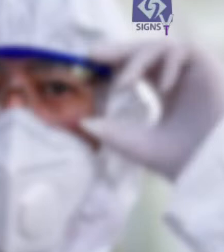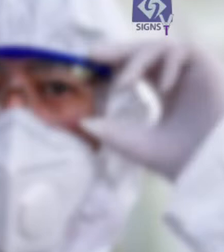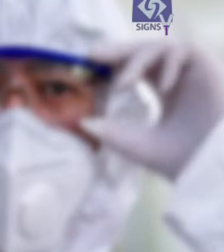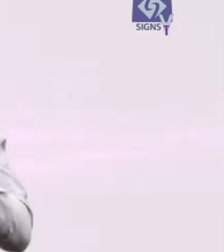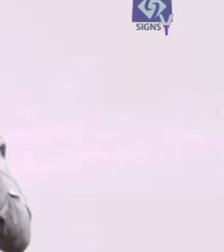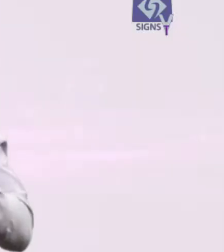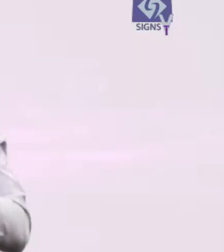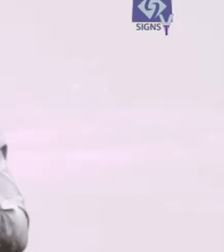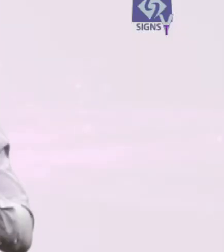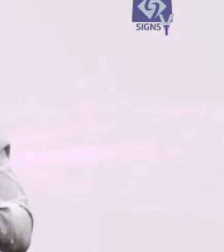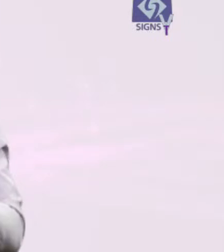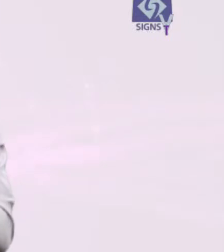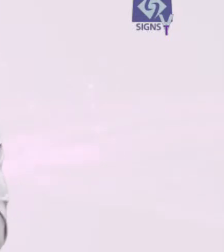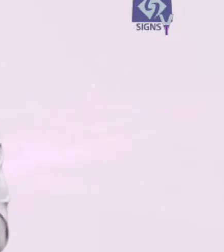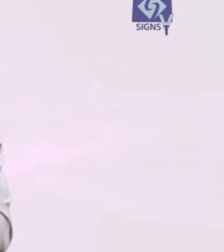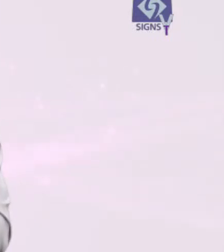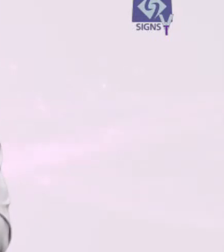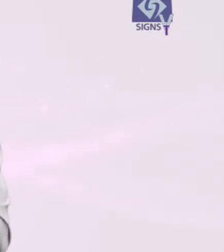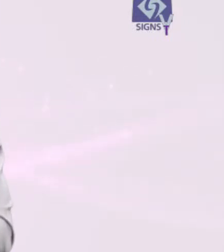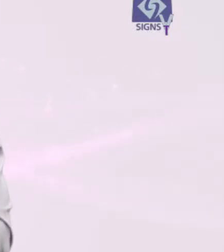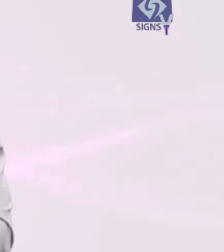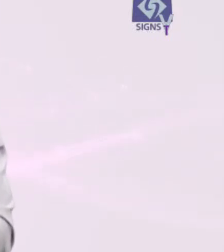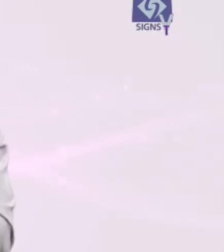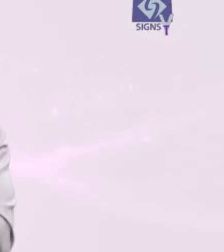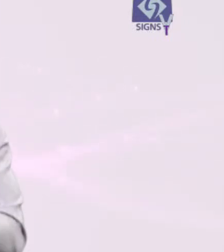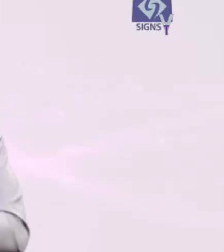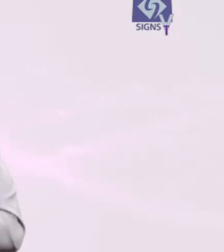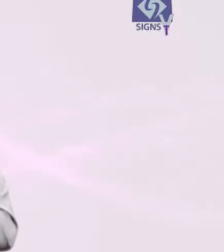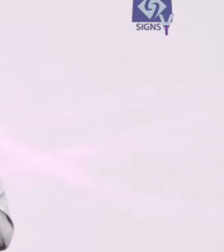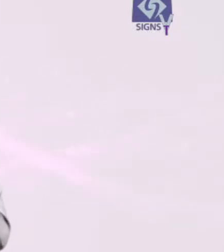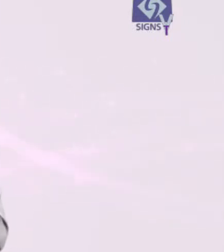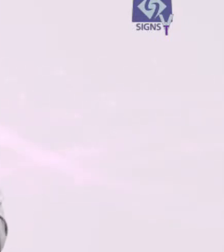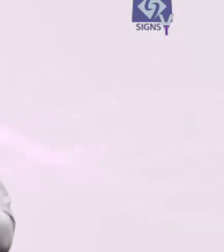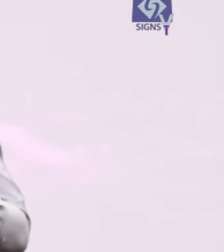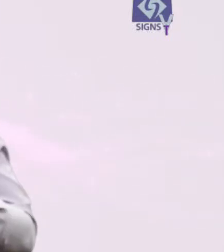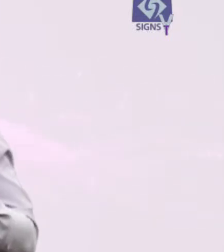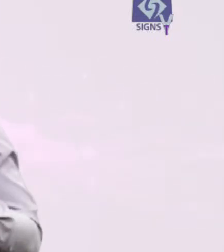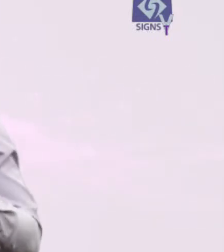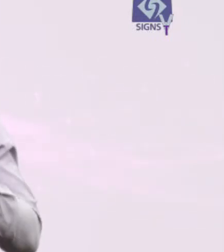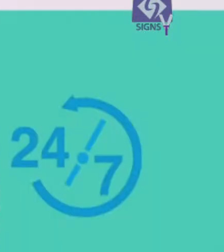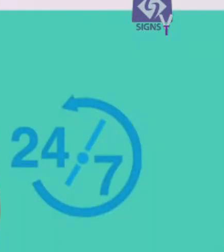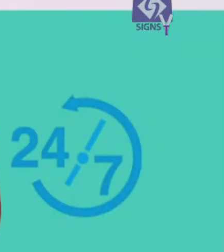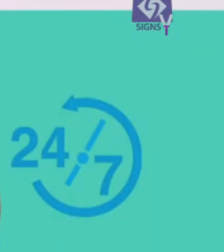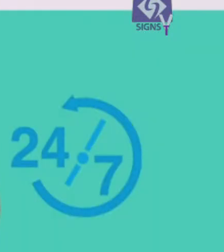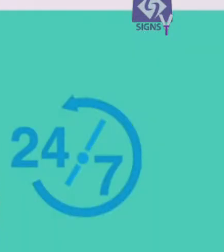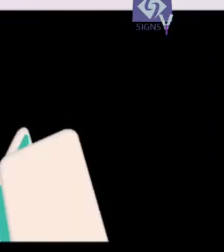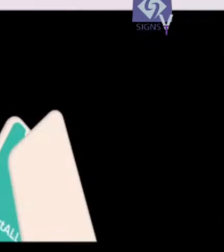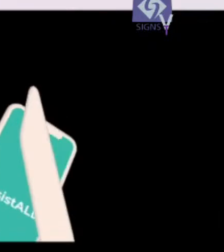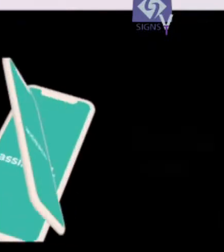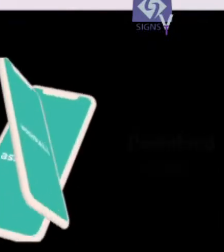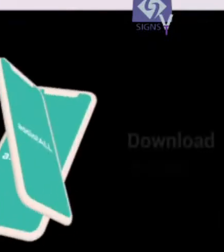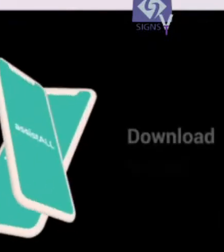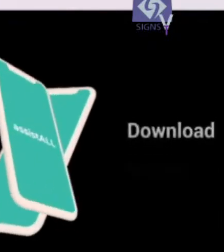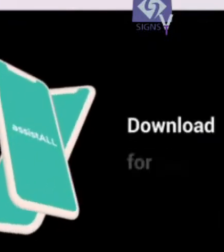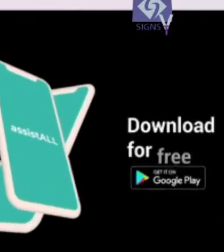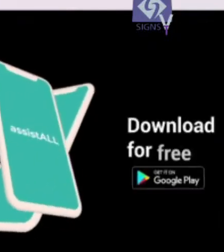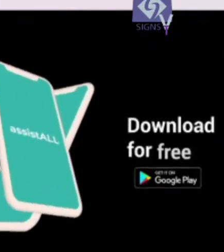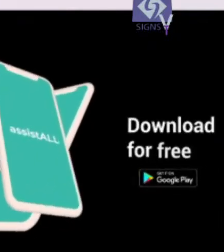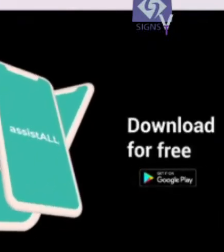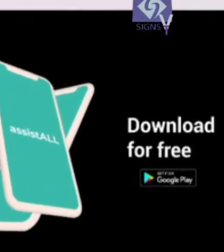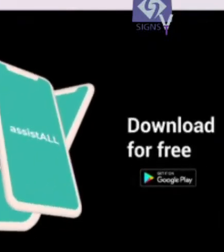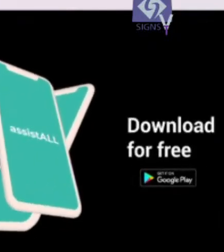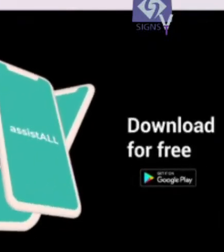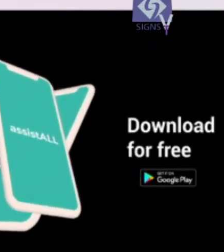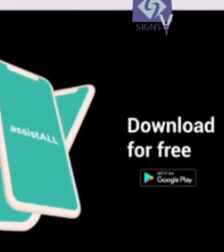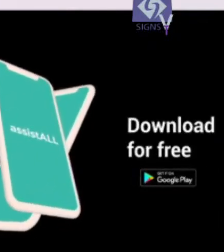an impossibility. With experience in the field, we launched Assist All, a sign language interpretation